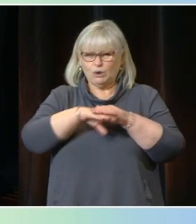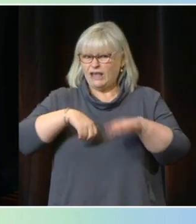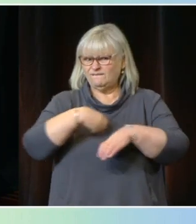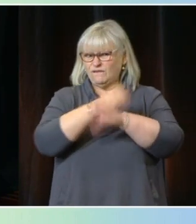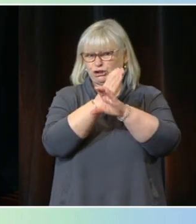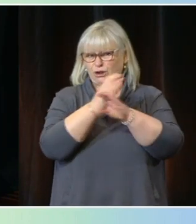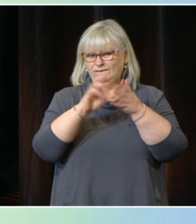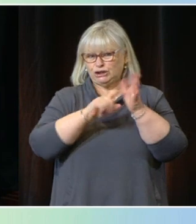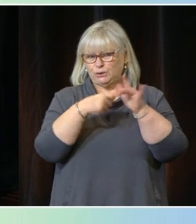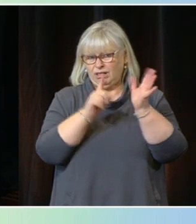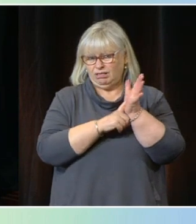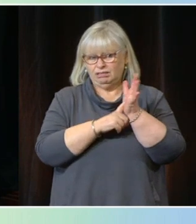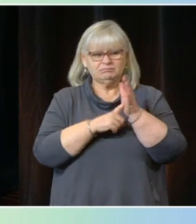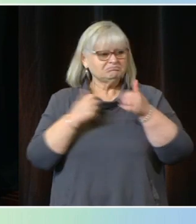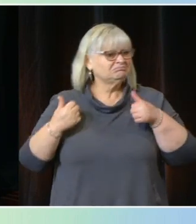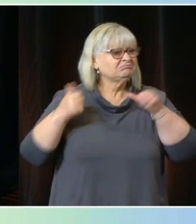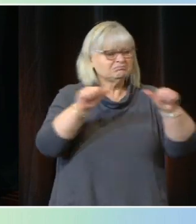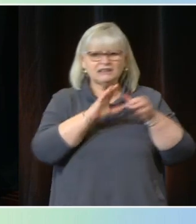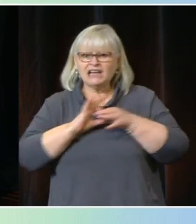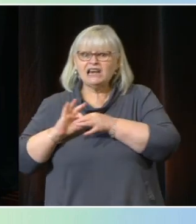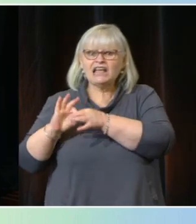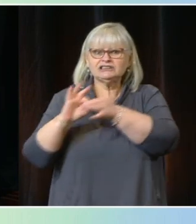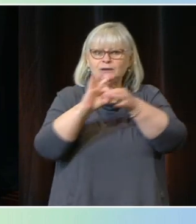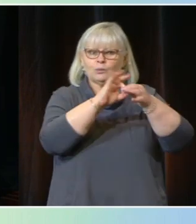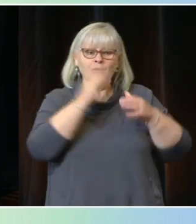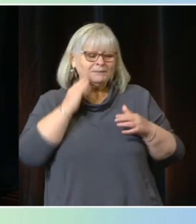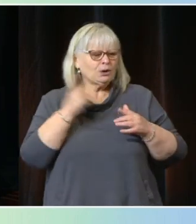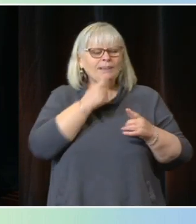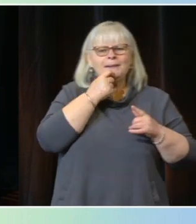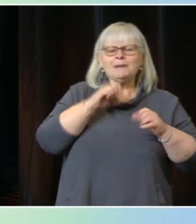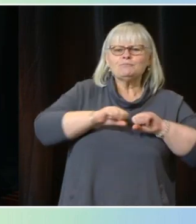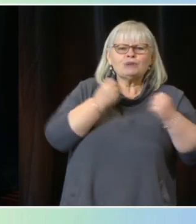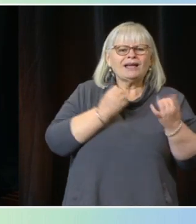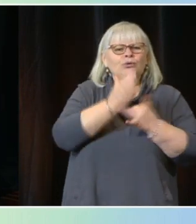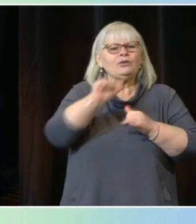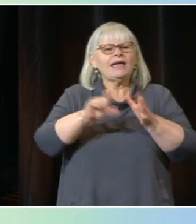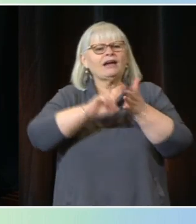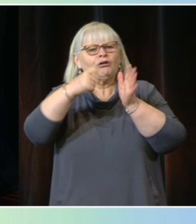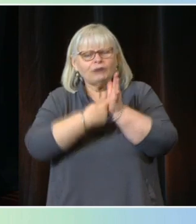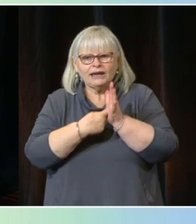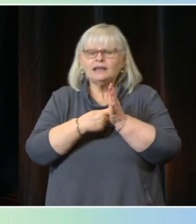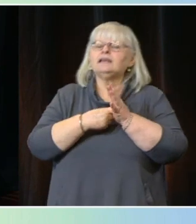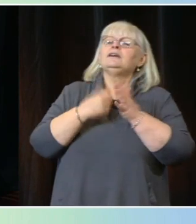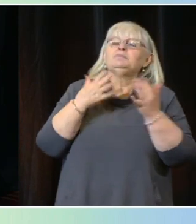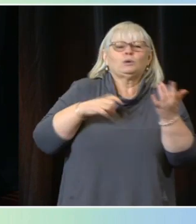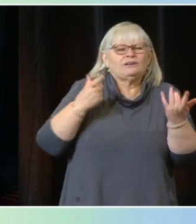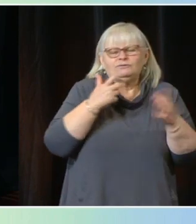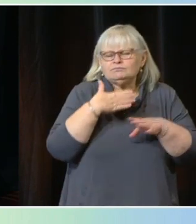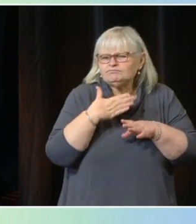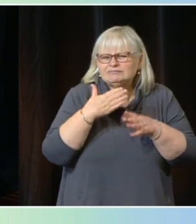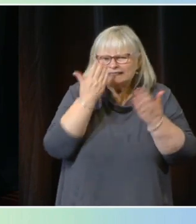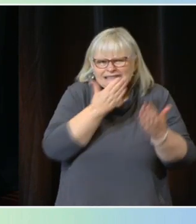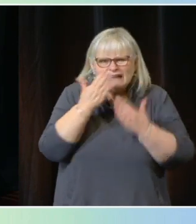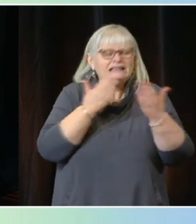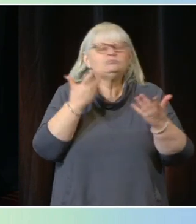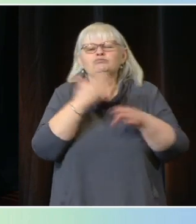successfully connecting women who've had career breaks to jobs and study so in short I bring